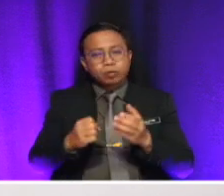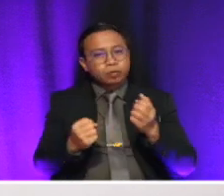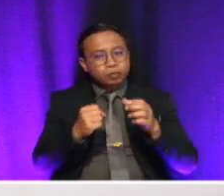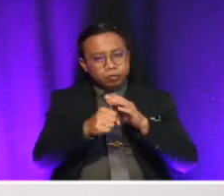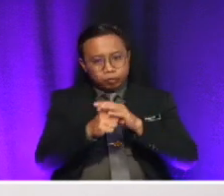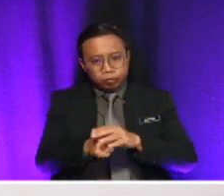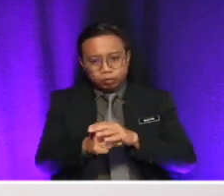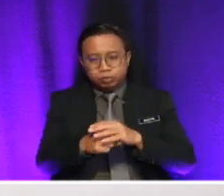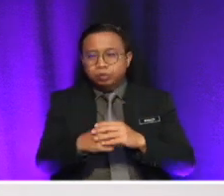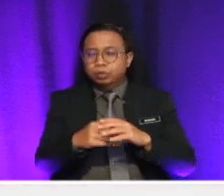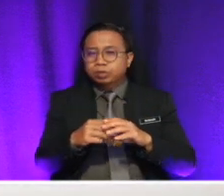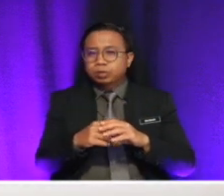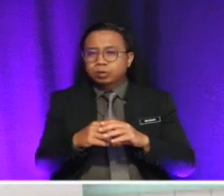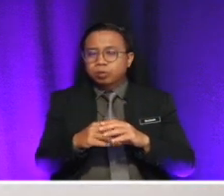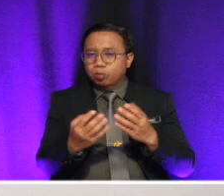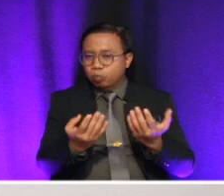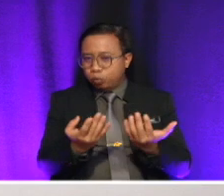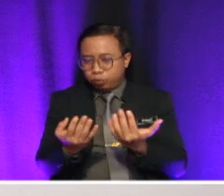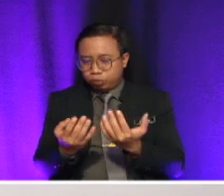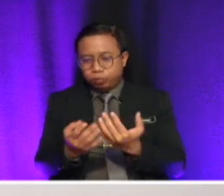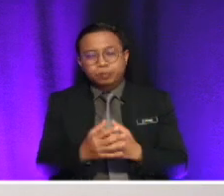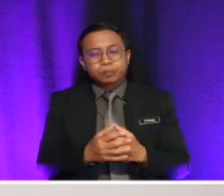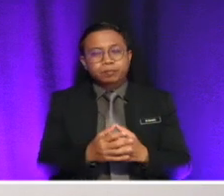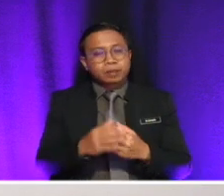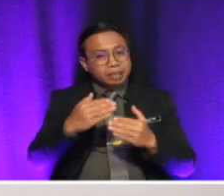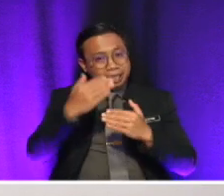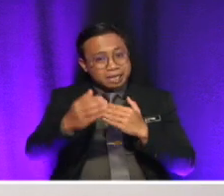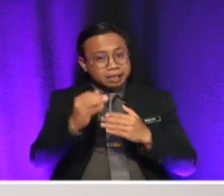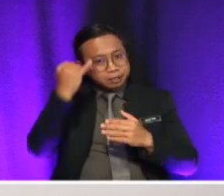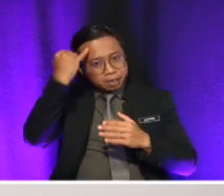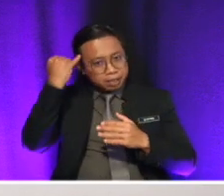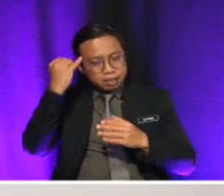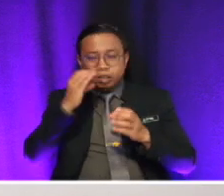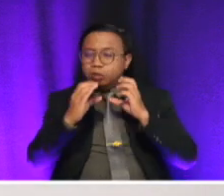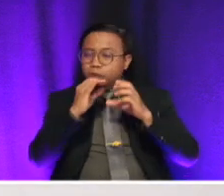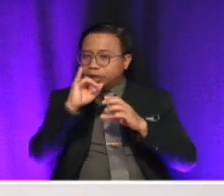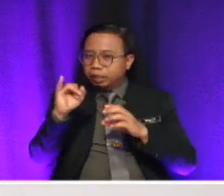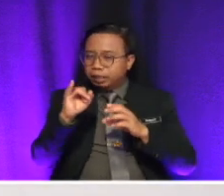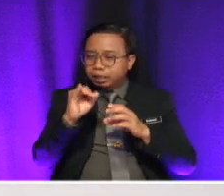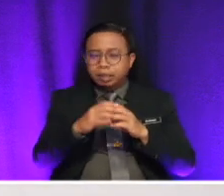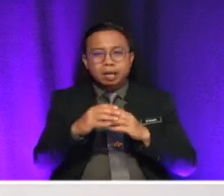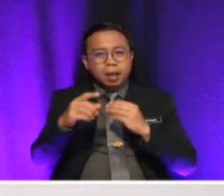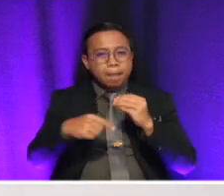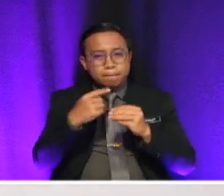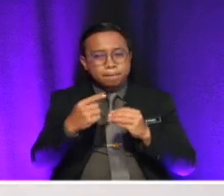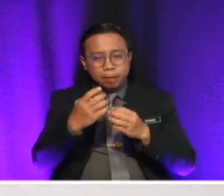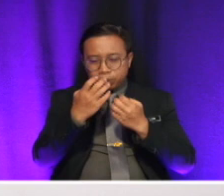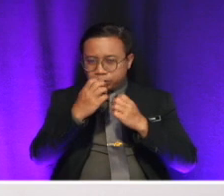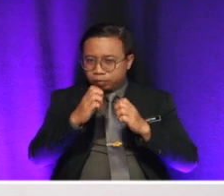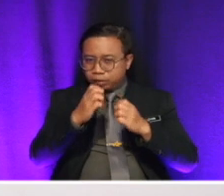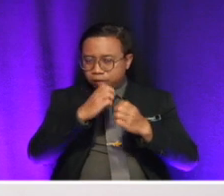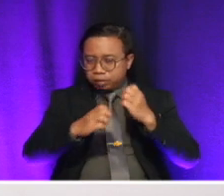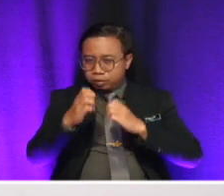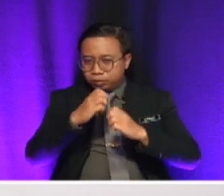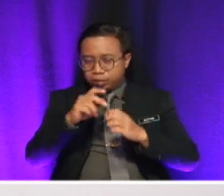kerosene lamp and wood-burning stuff. And the next idea is also talking about or explaining about how people breathing